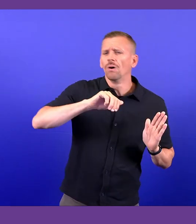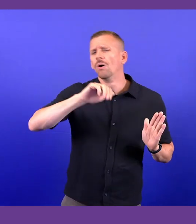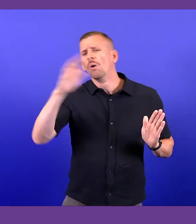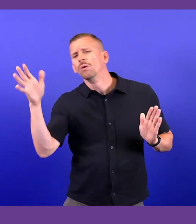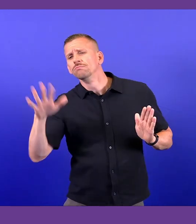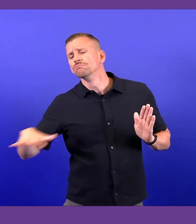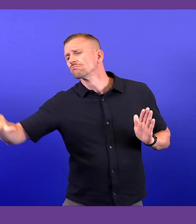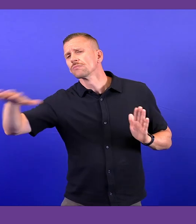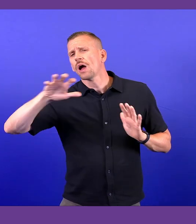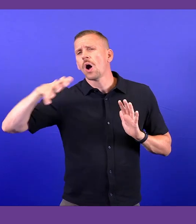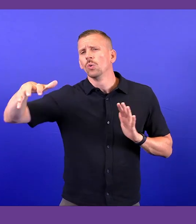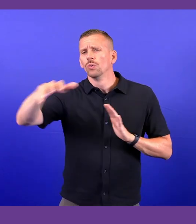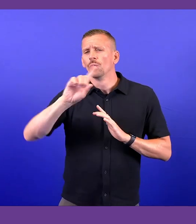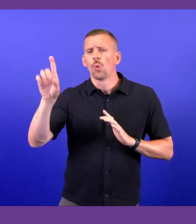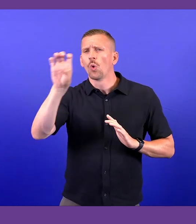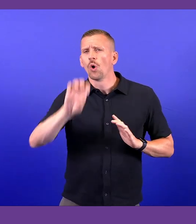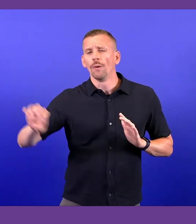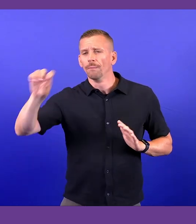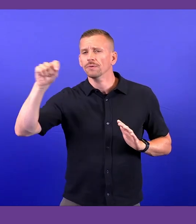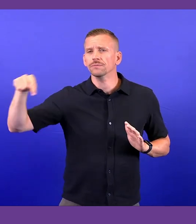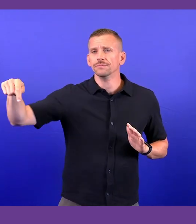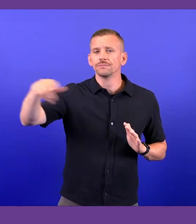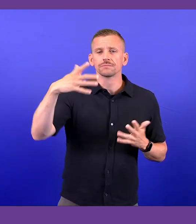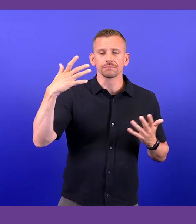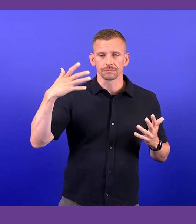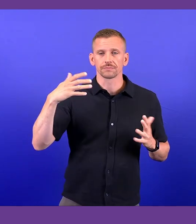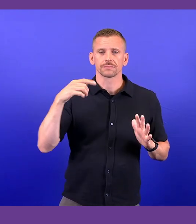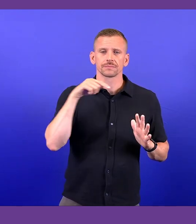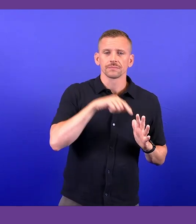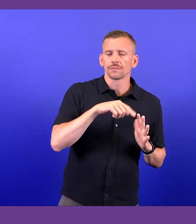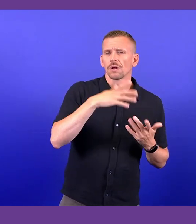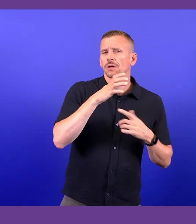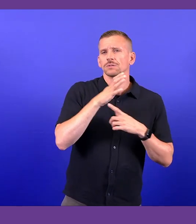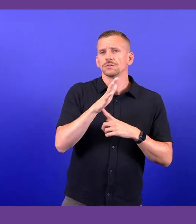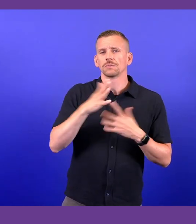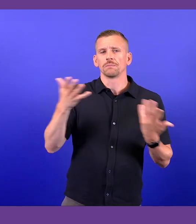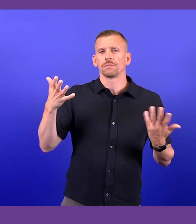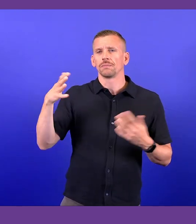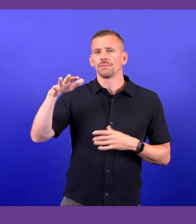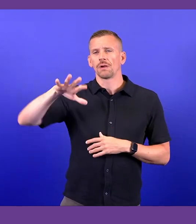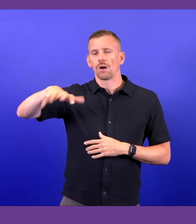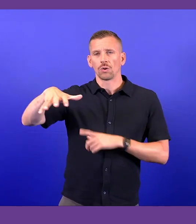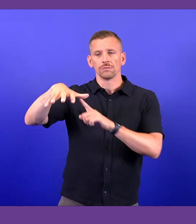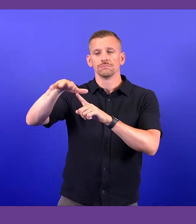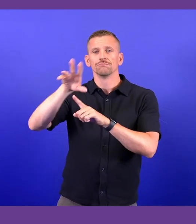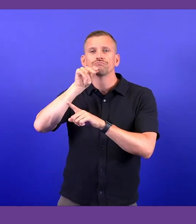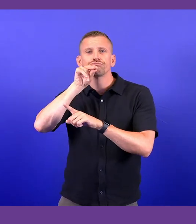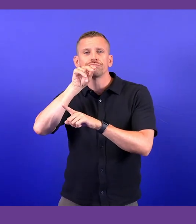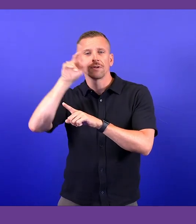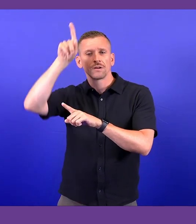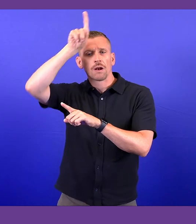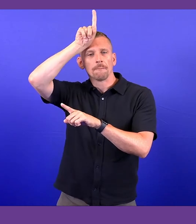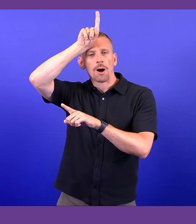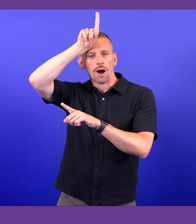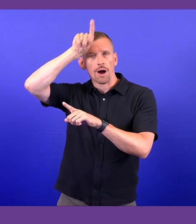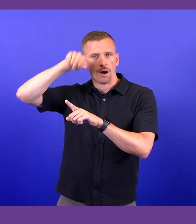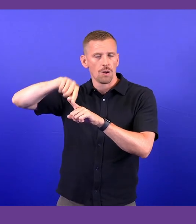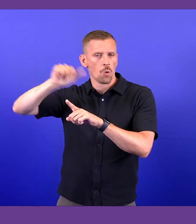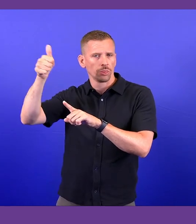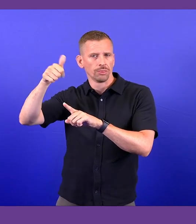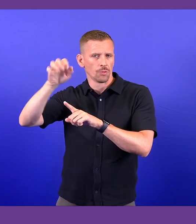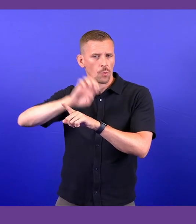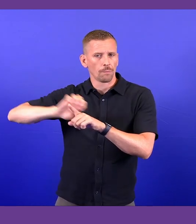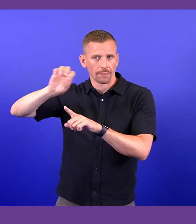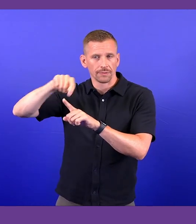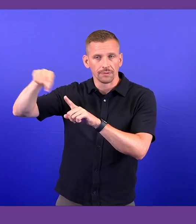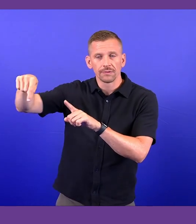German-speaking countries, where there is a vertical integration of the rail infrastructure or the